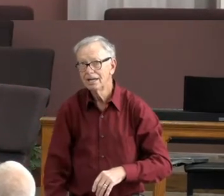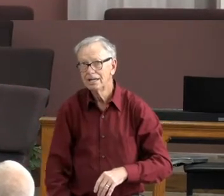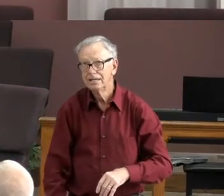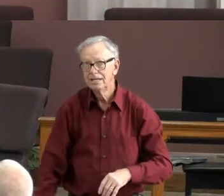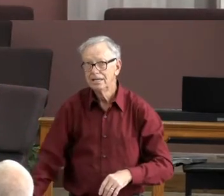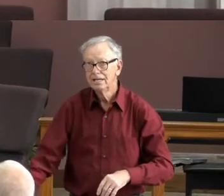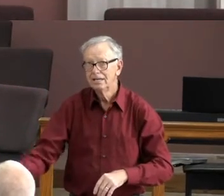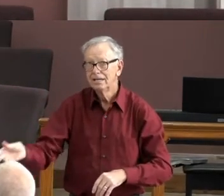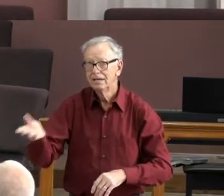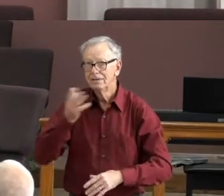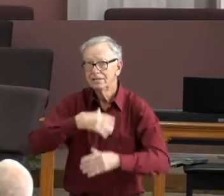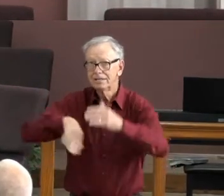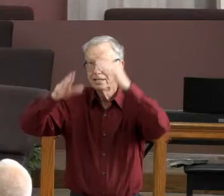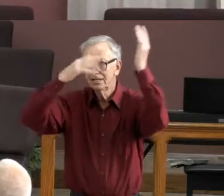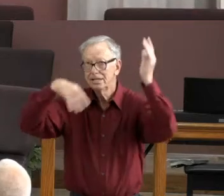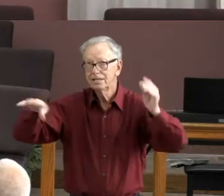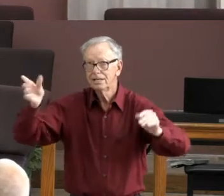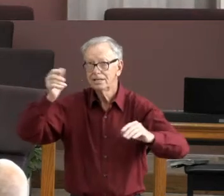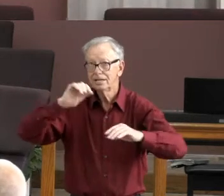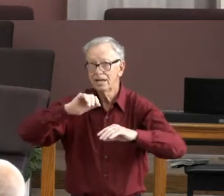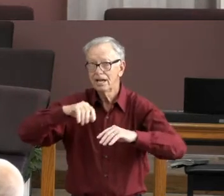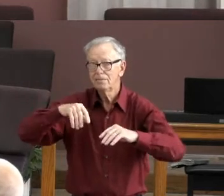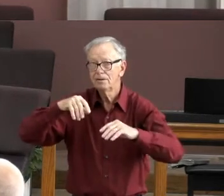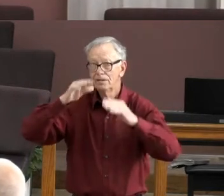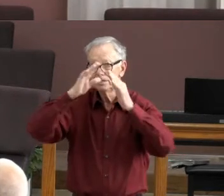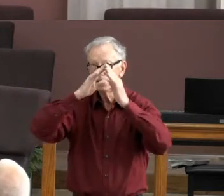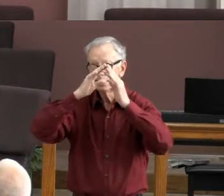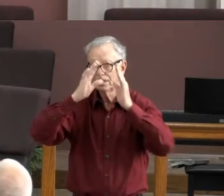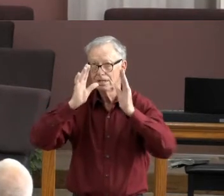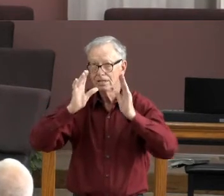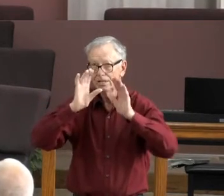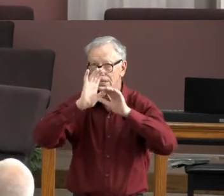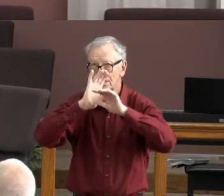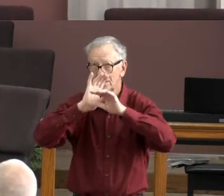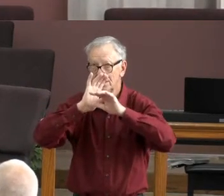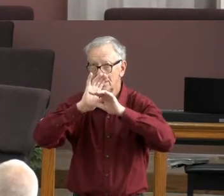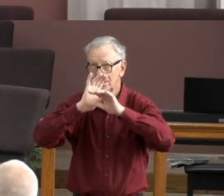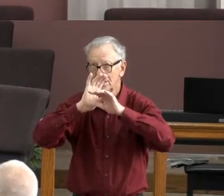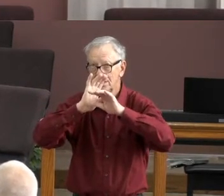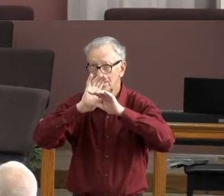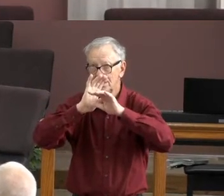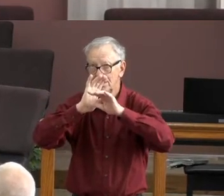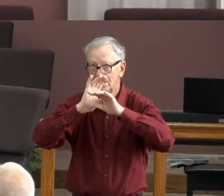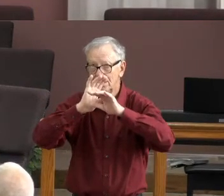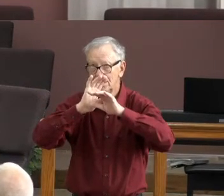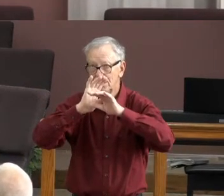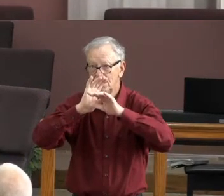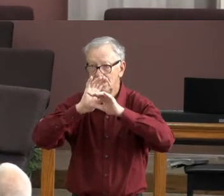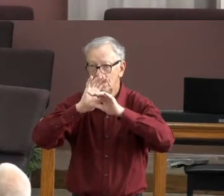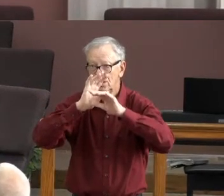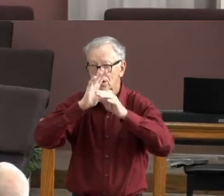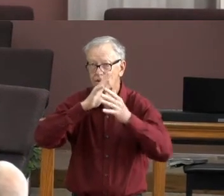sky. The heavens are your tabernacle.